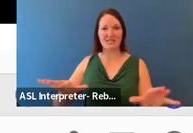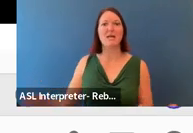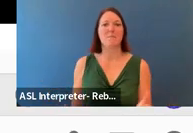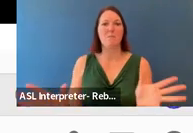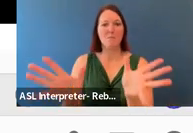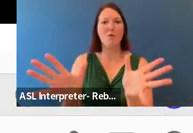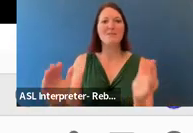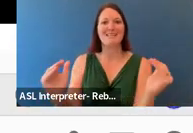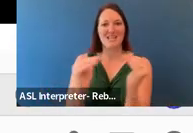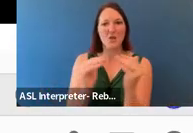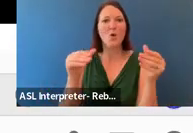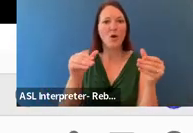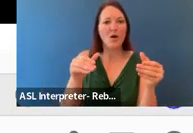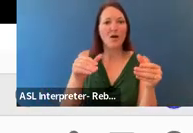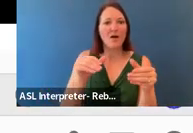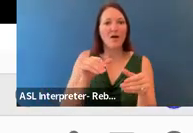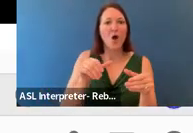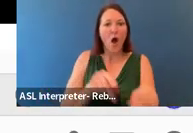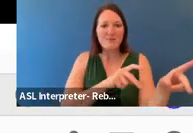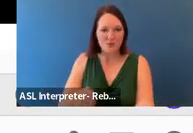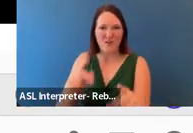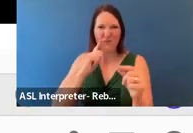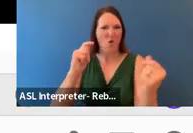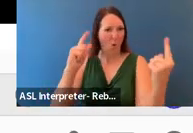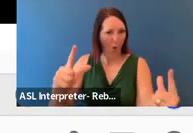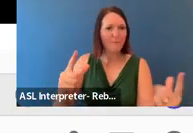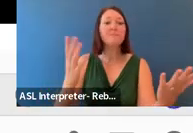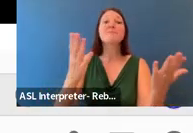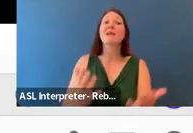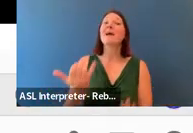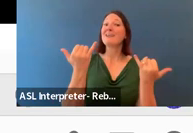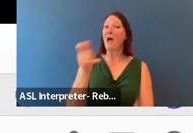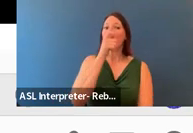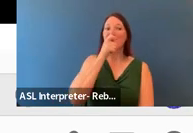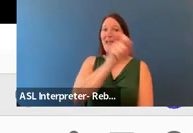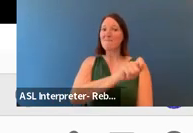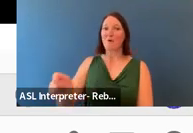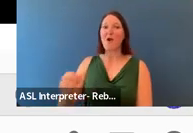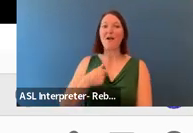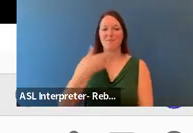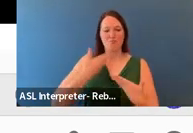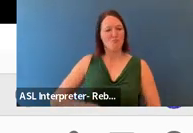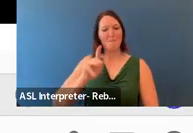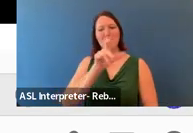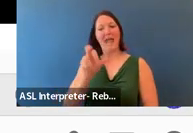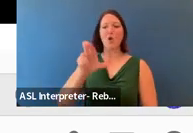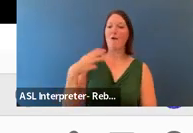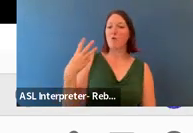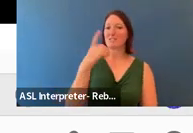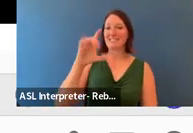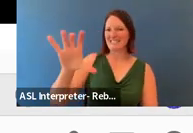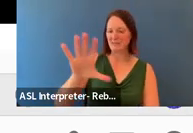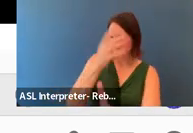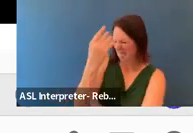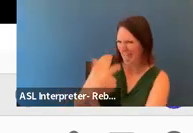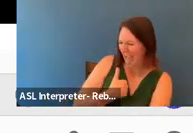promotes equal opportunities for all. Now, therefore, I, Mayor of Washington, D.C., and I am not the